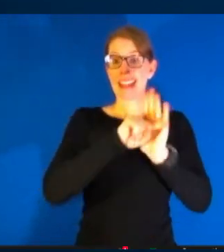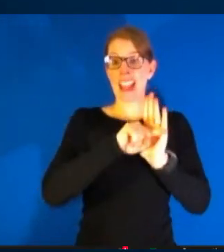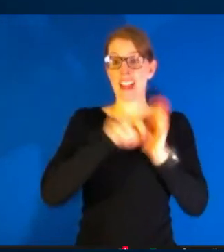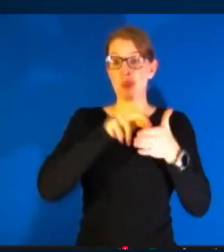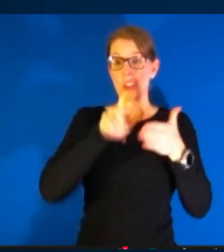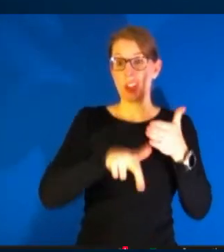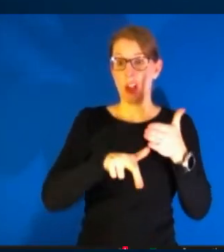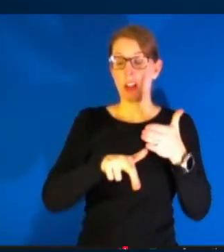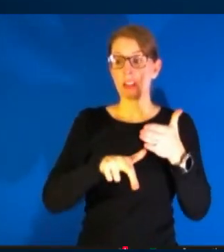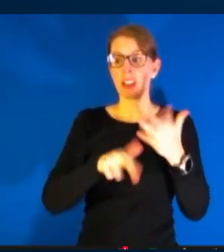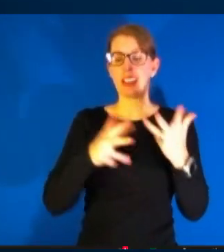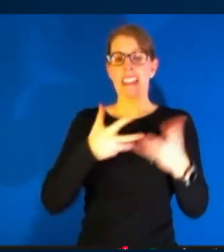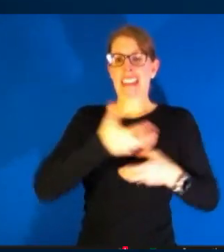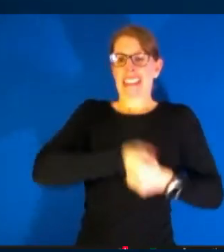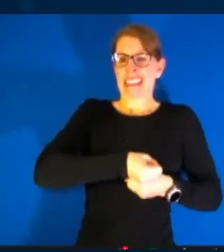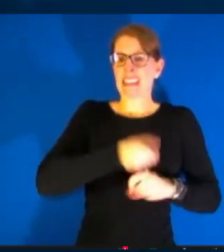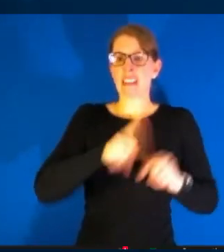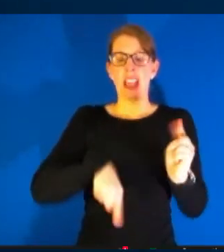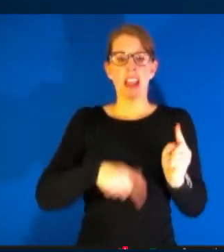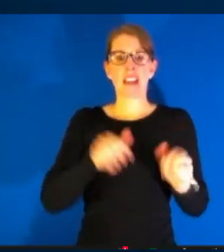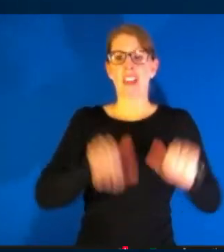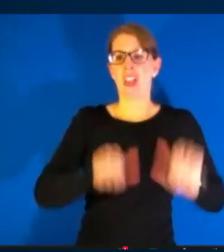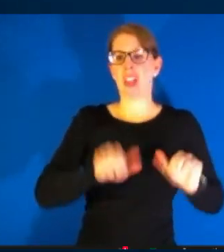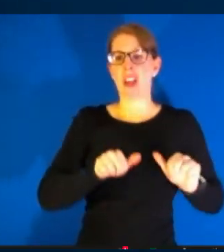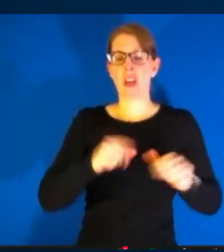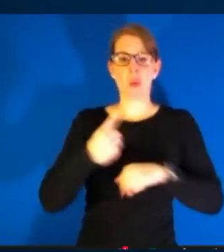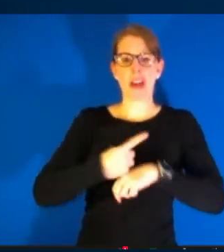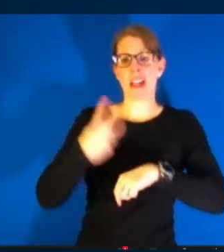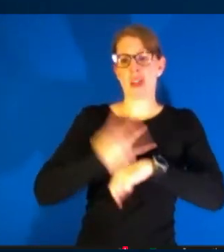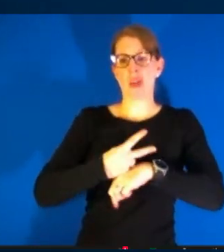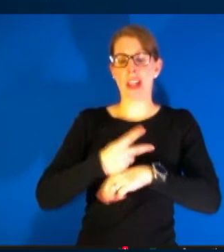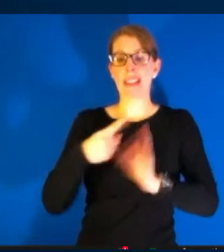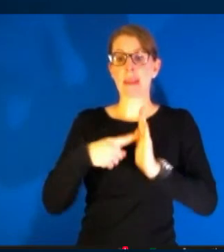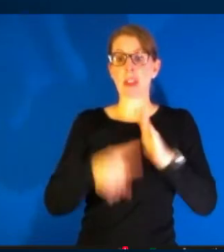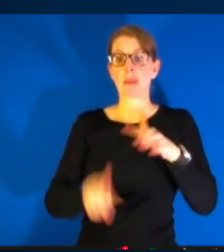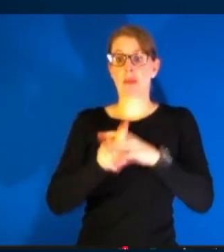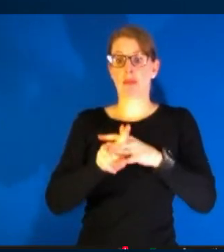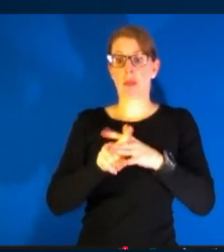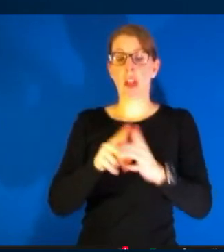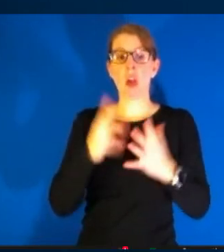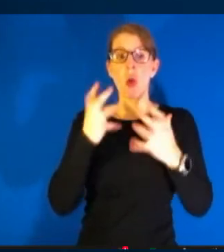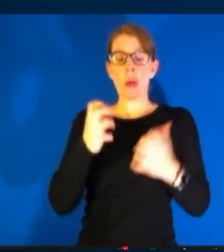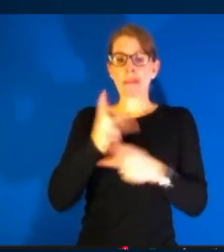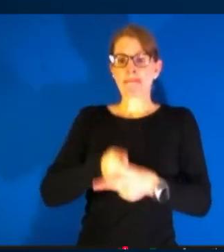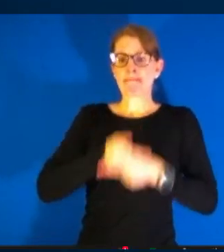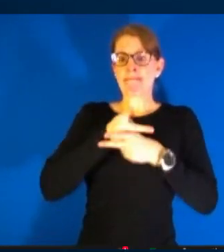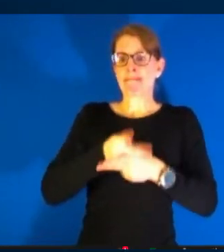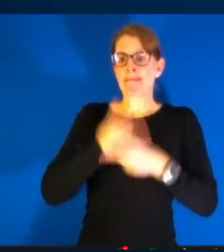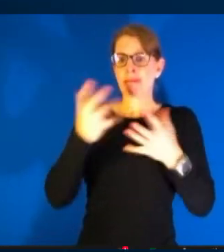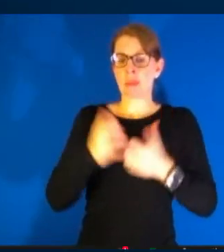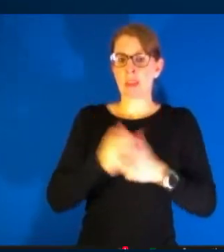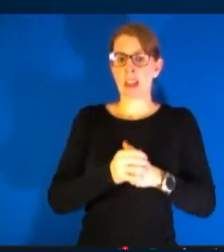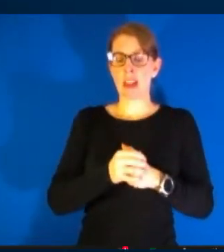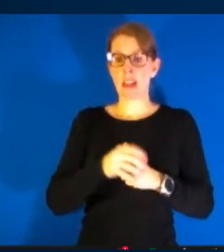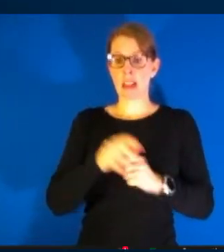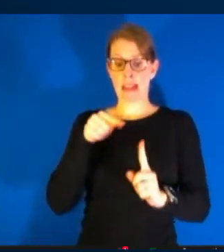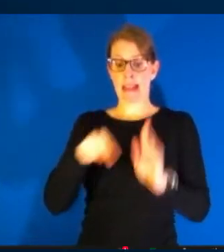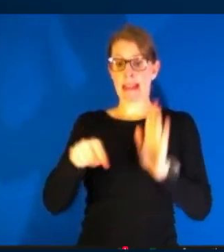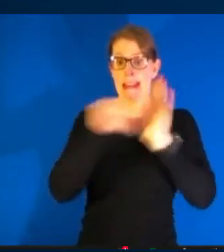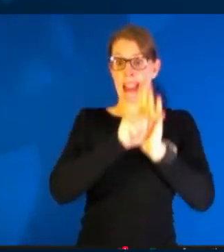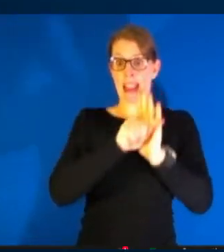less trustworthy, especially in that first day or two of symptoms. So we want to be very careful in interpreting that negative when you're